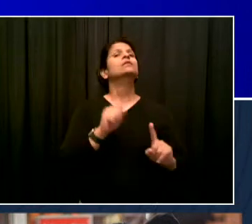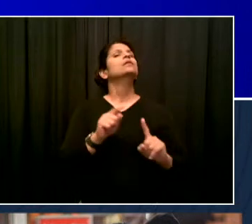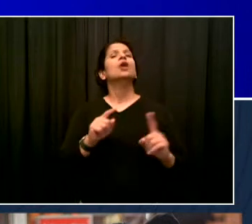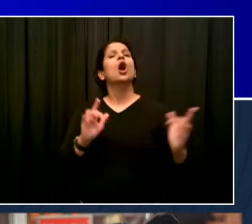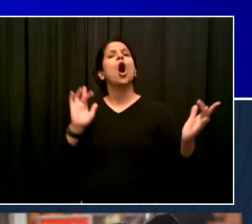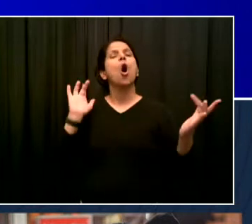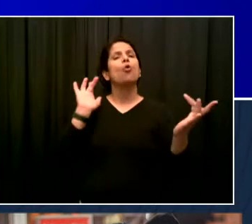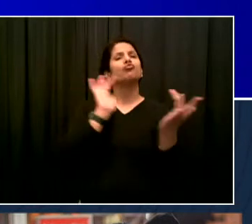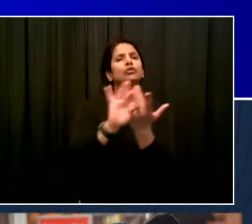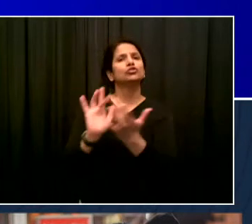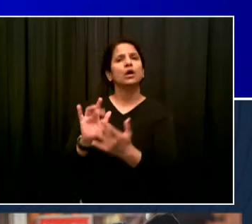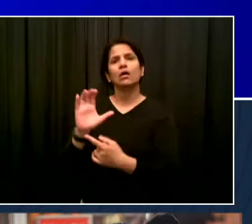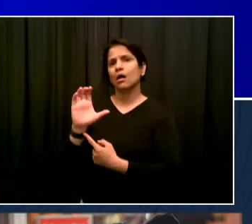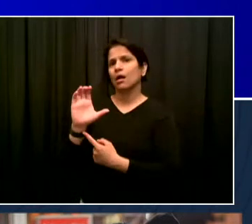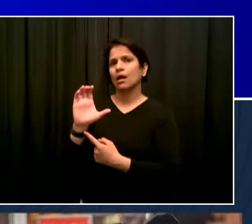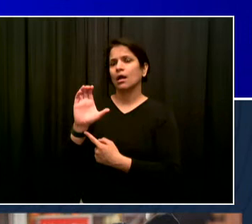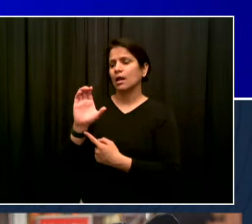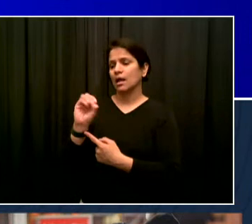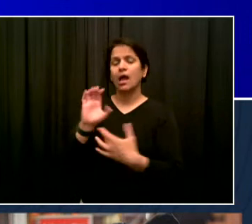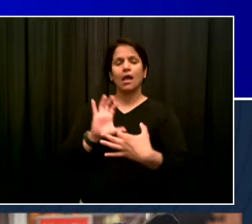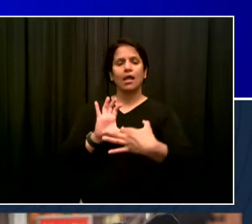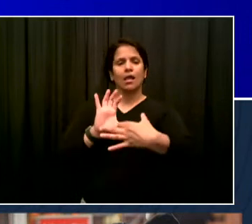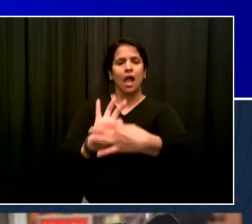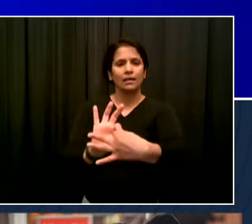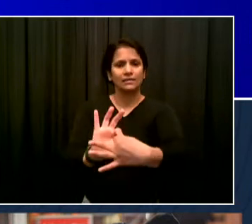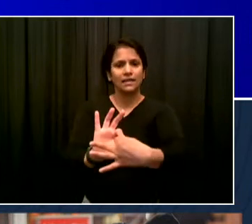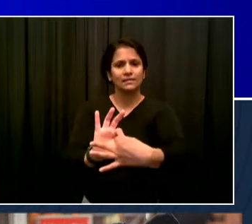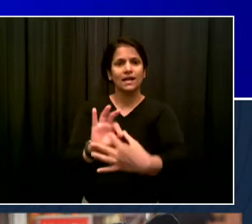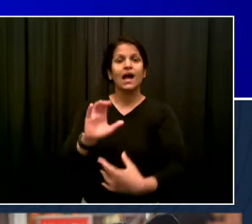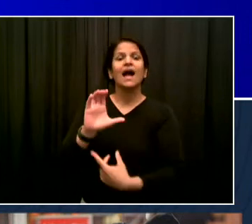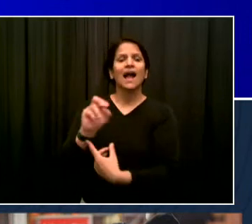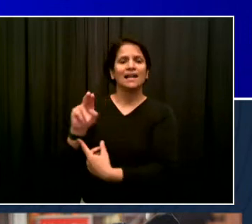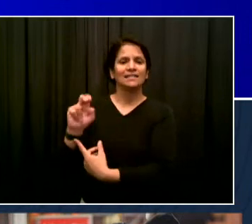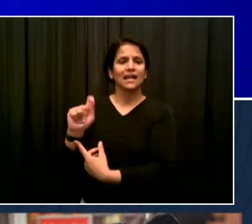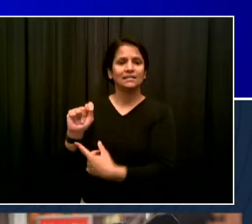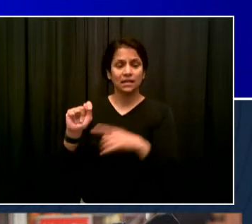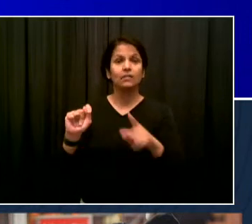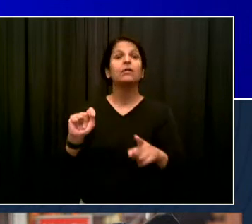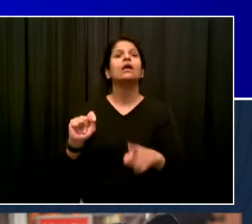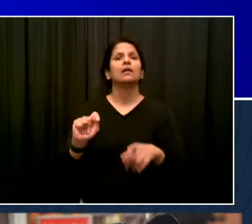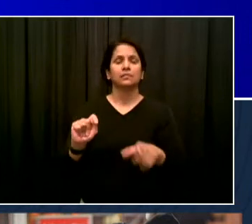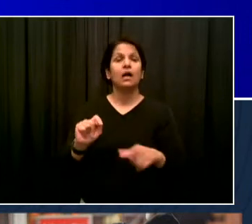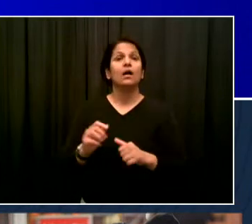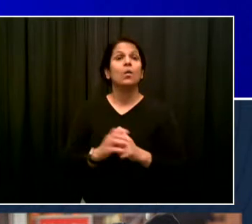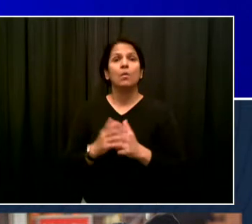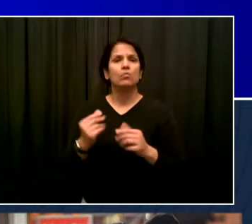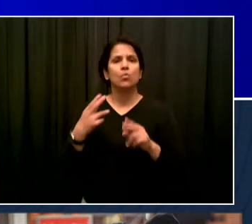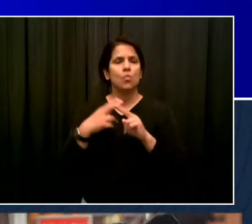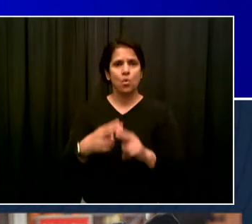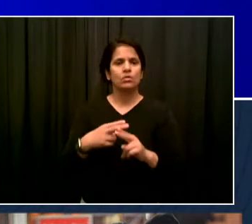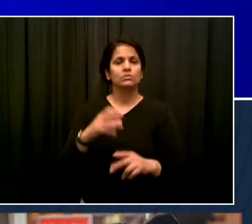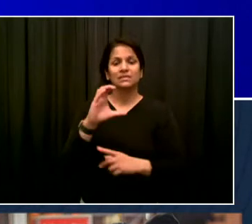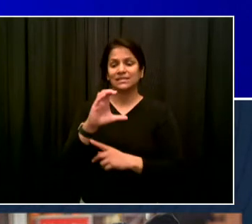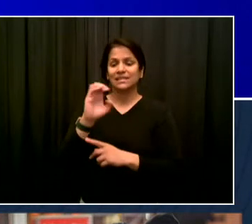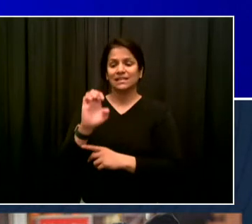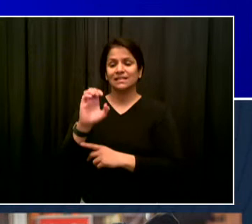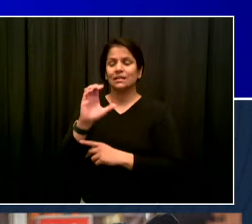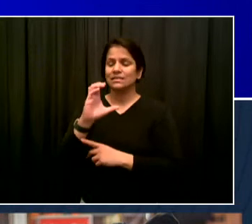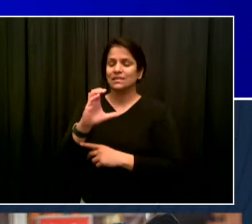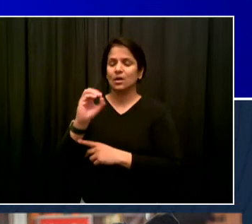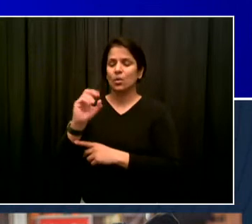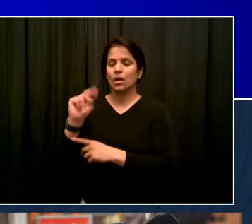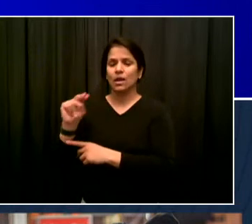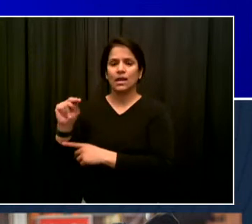like clubhouses and other standalone facilities, brick and mortar facilities, with the best of mobile approaches like the mobile